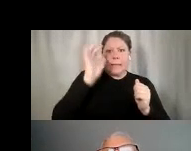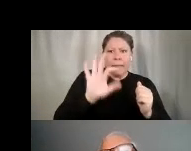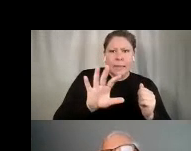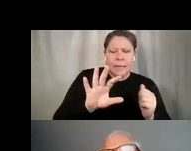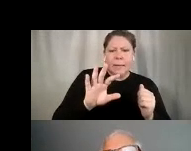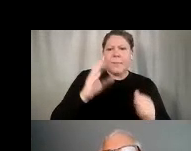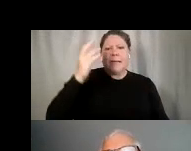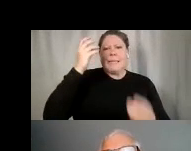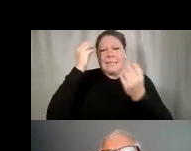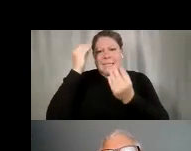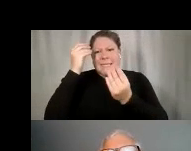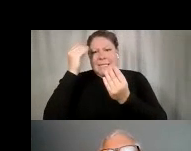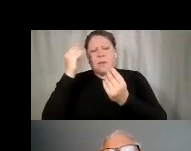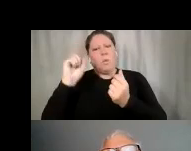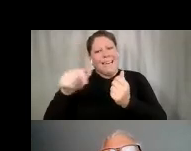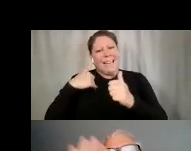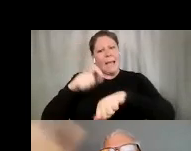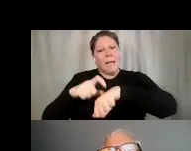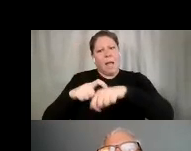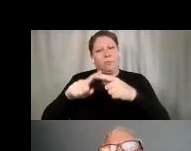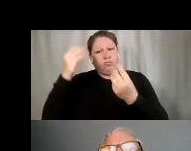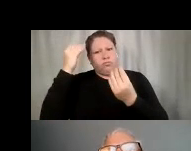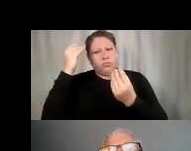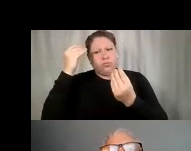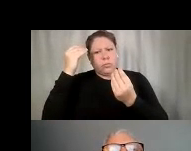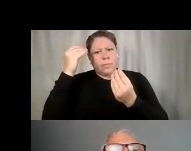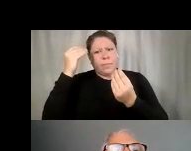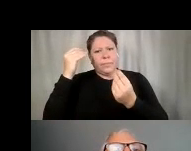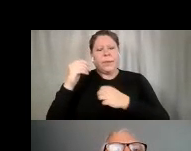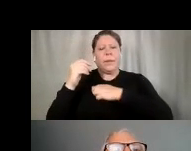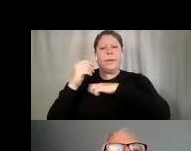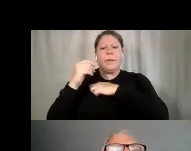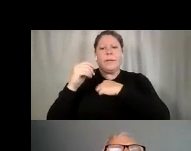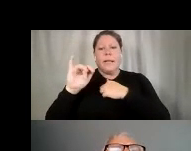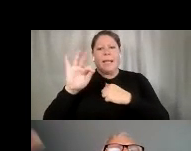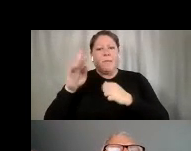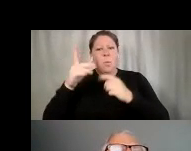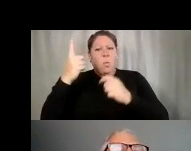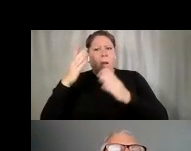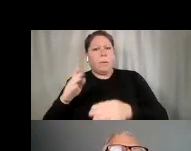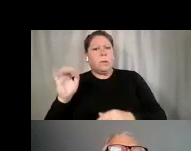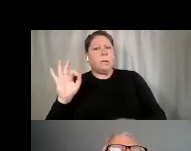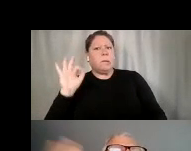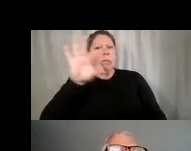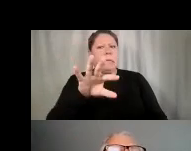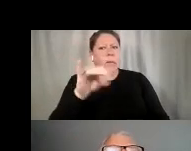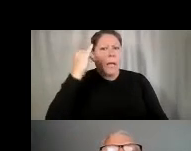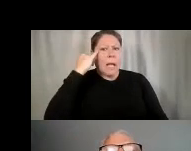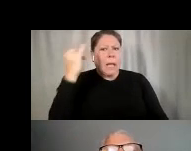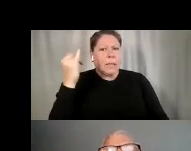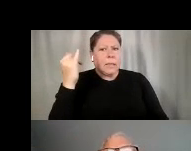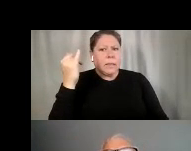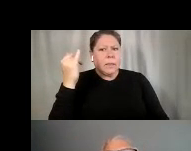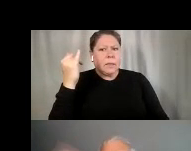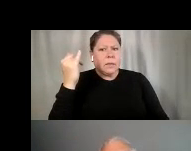I find over and over again is that when one person submits a different idea, then the rest of the ideas pretty much fall